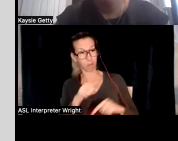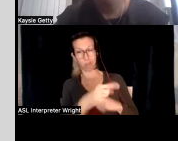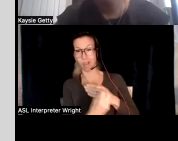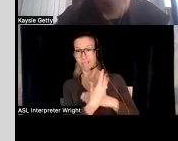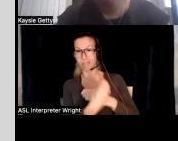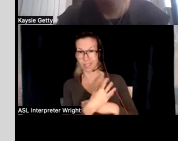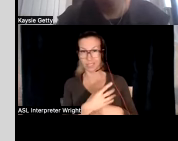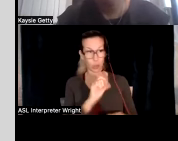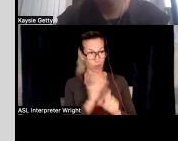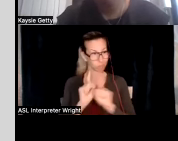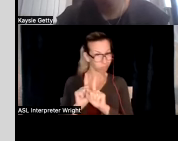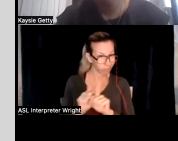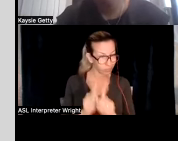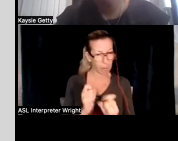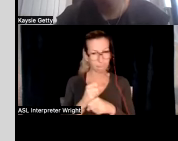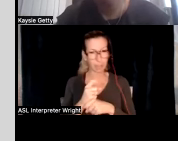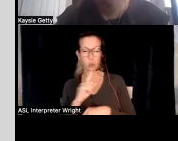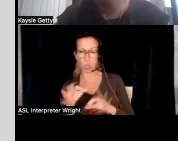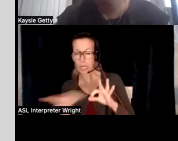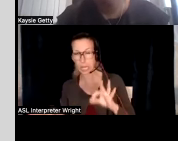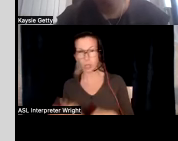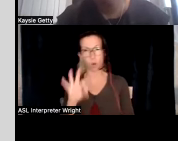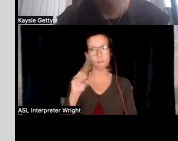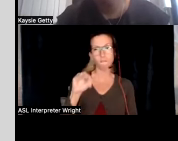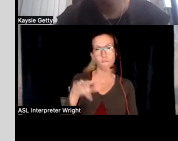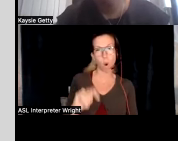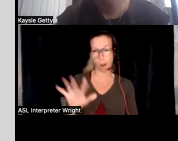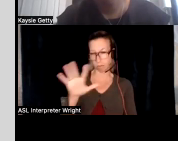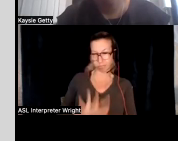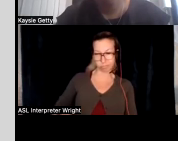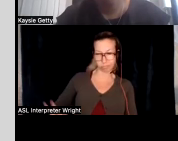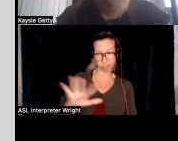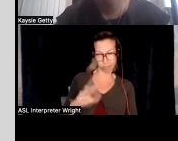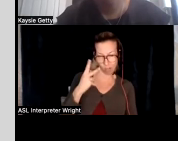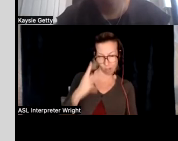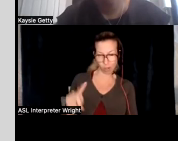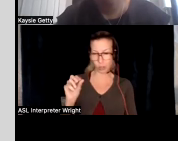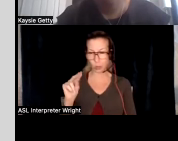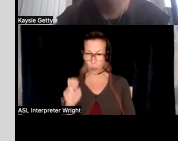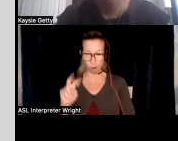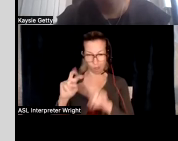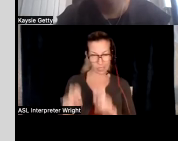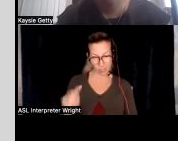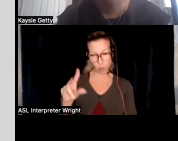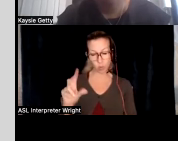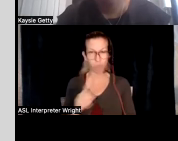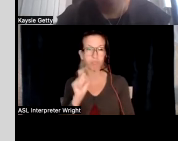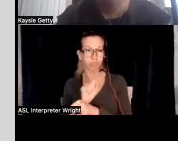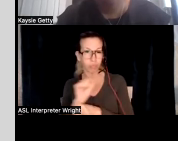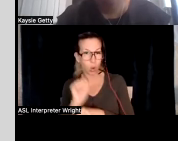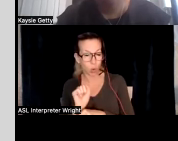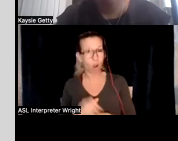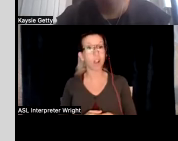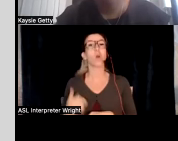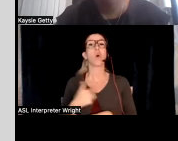making sure that the language, the format, the look, the tone of the assessment tool really worked. We then did field test